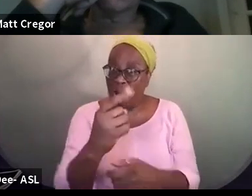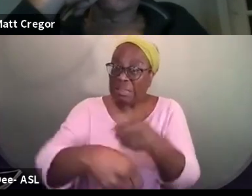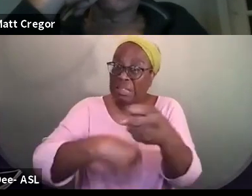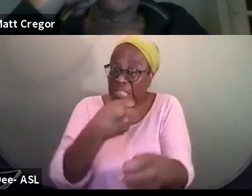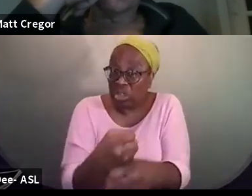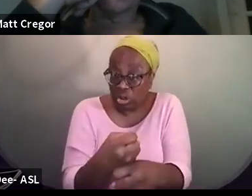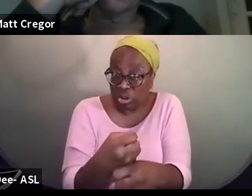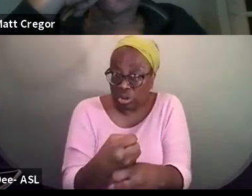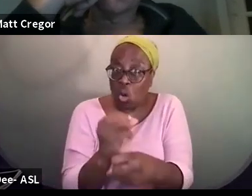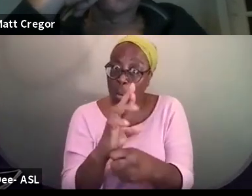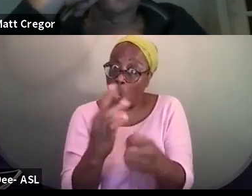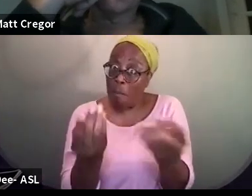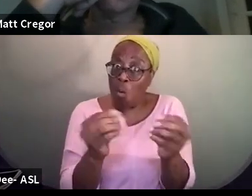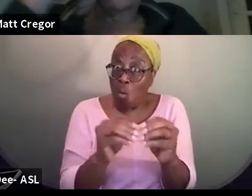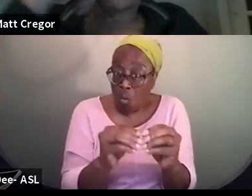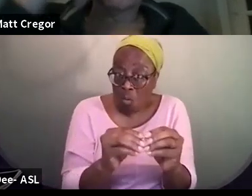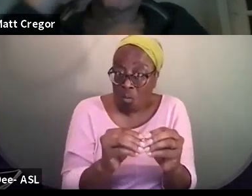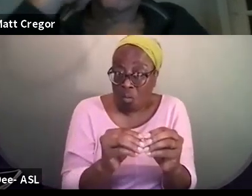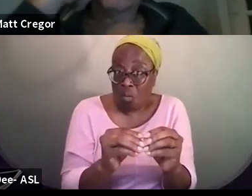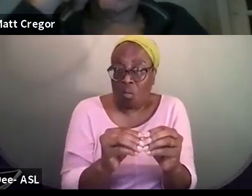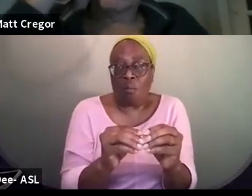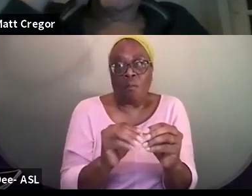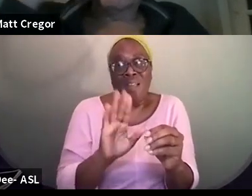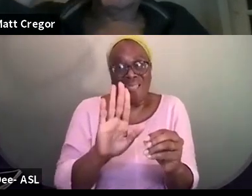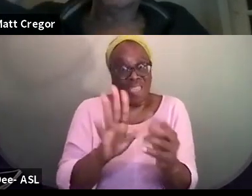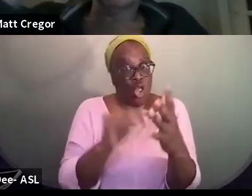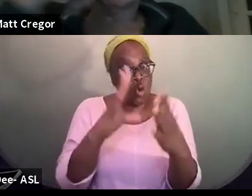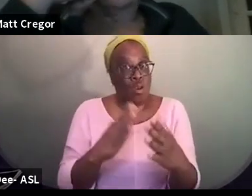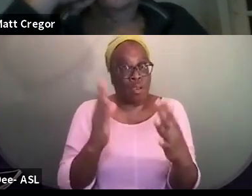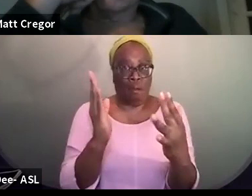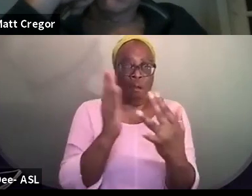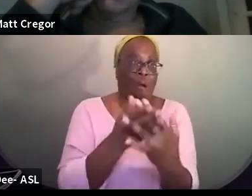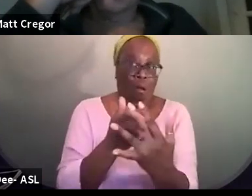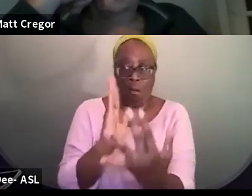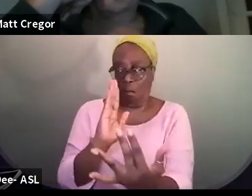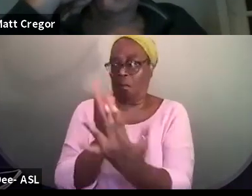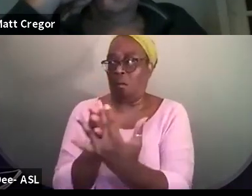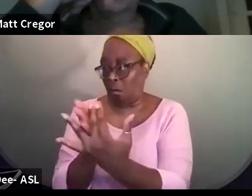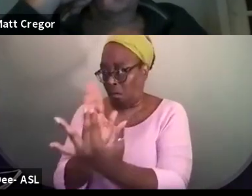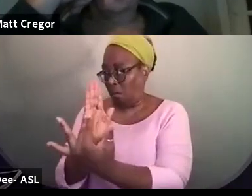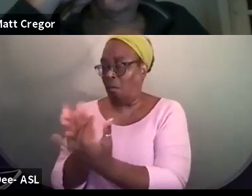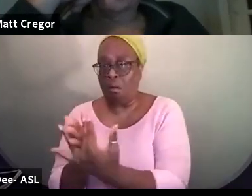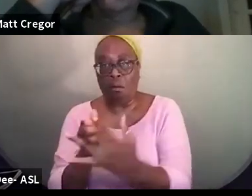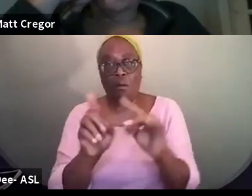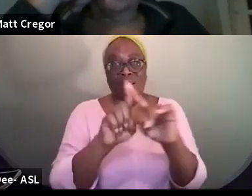year of interrupted learning, multiple learning